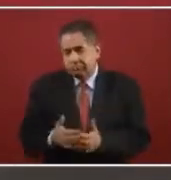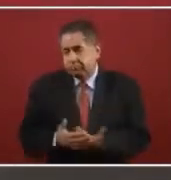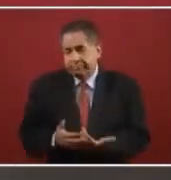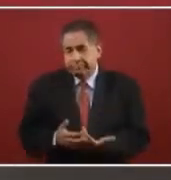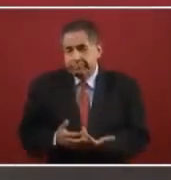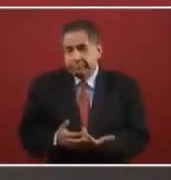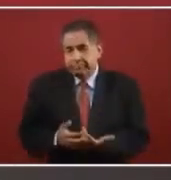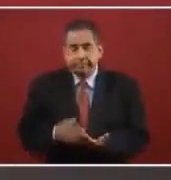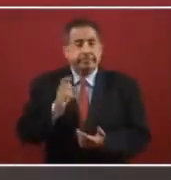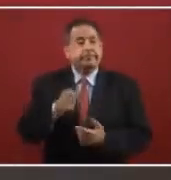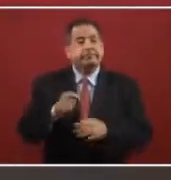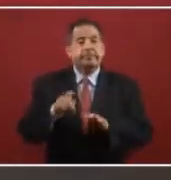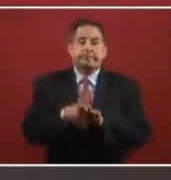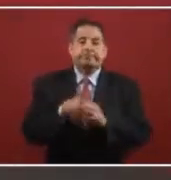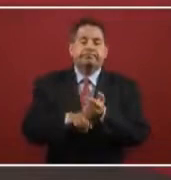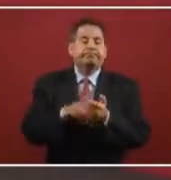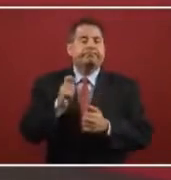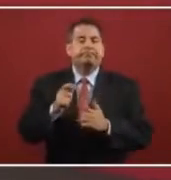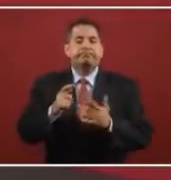it's